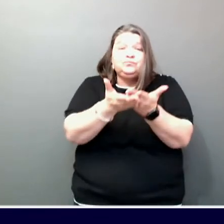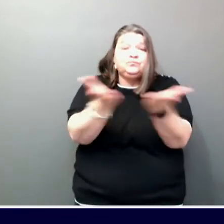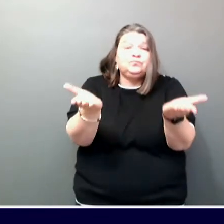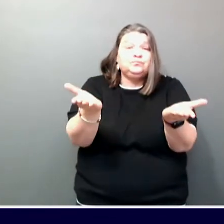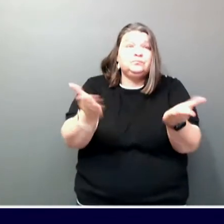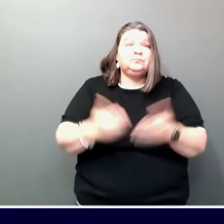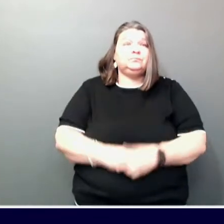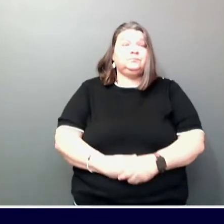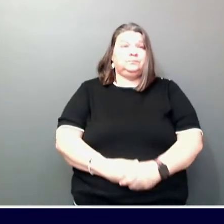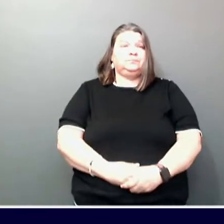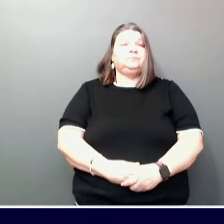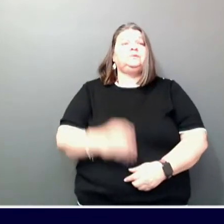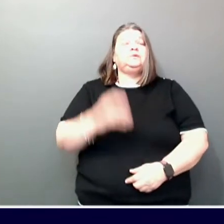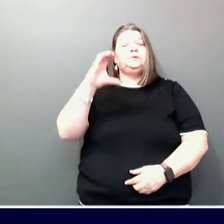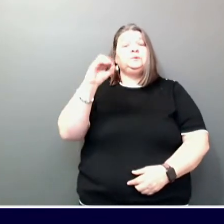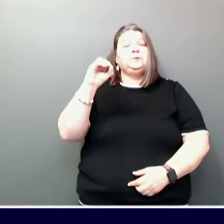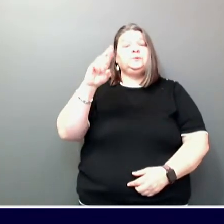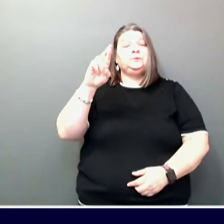from WAGN.